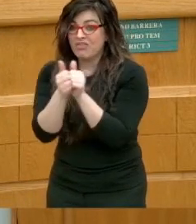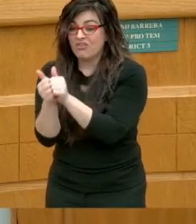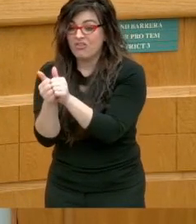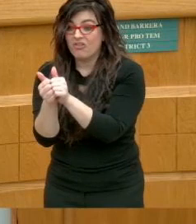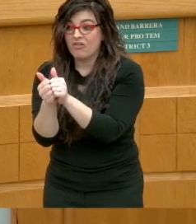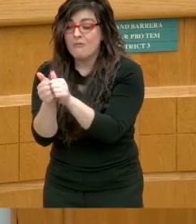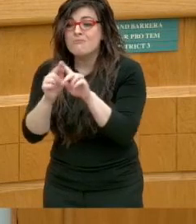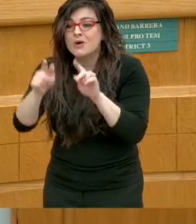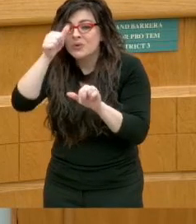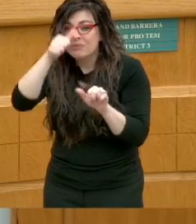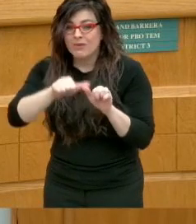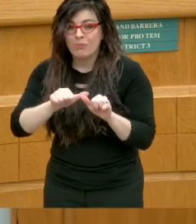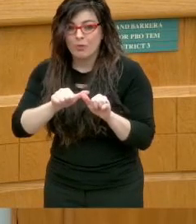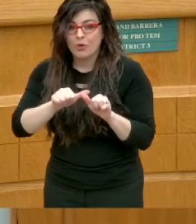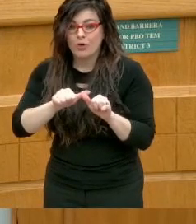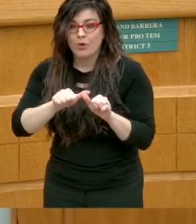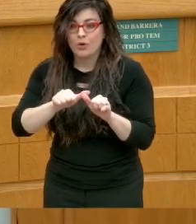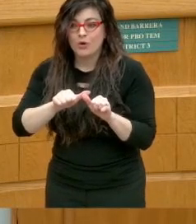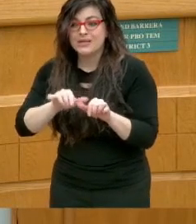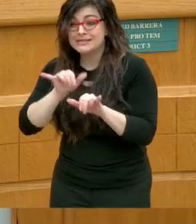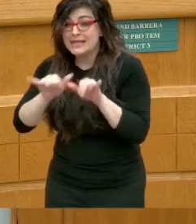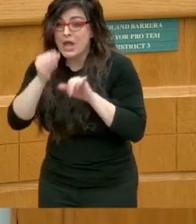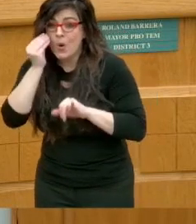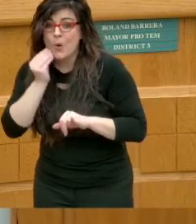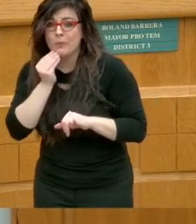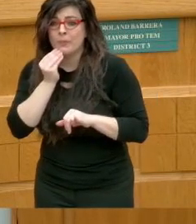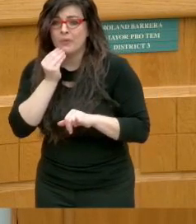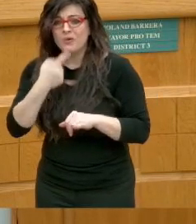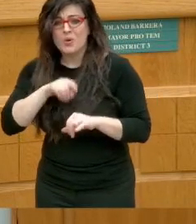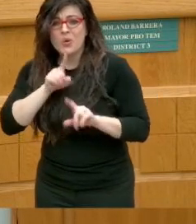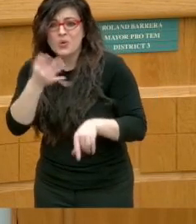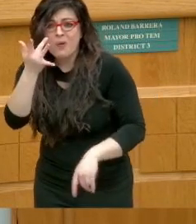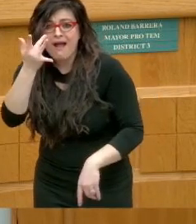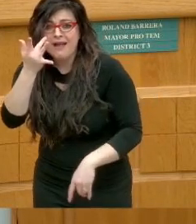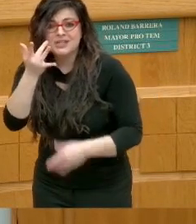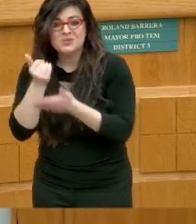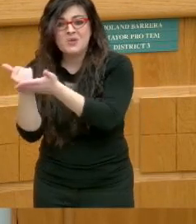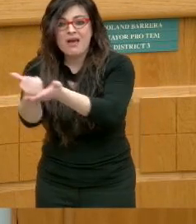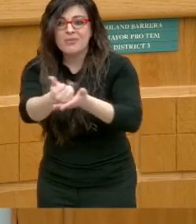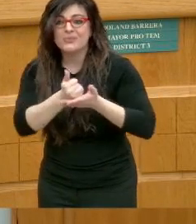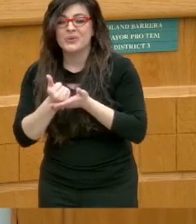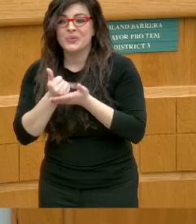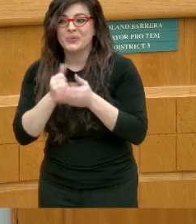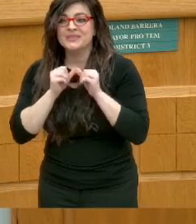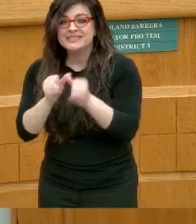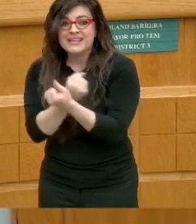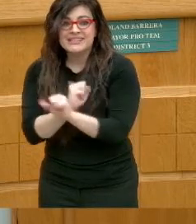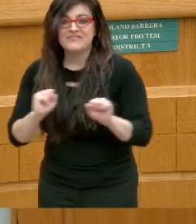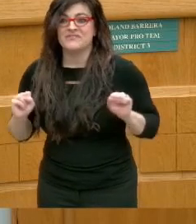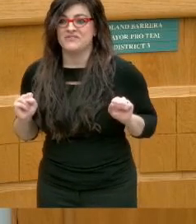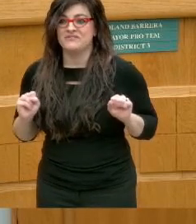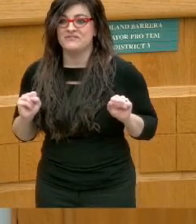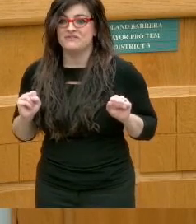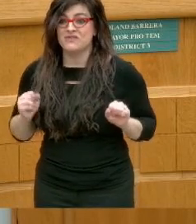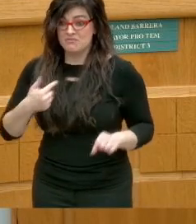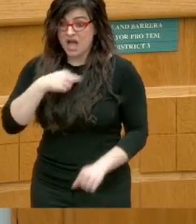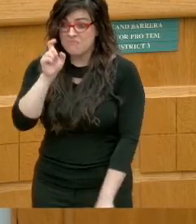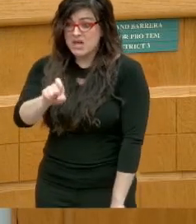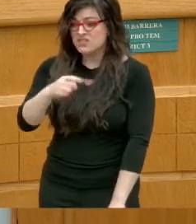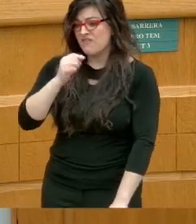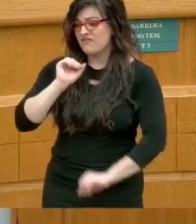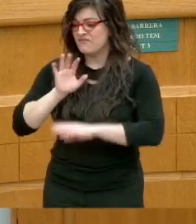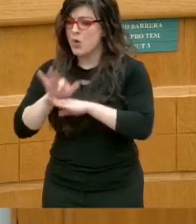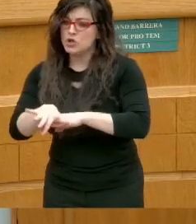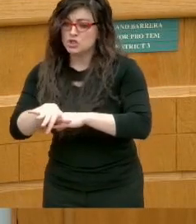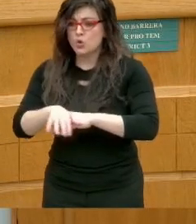well. And you don't need me or my pen or anybody else to tell you what you